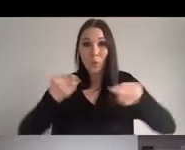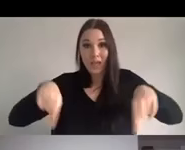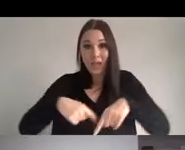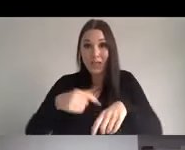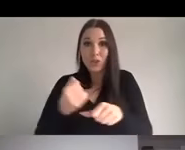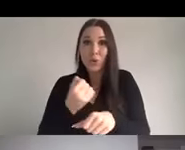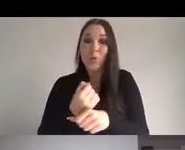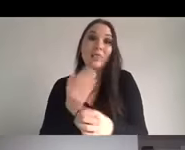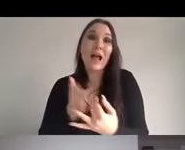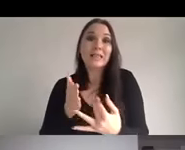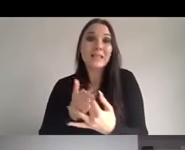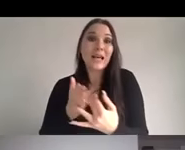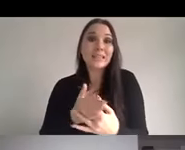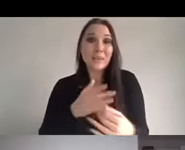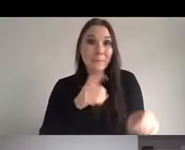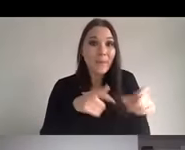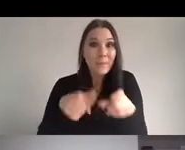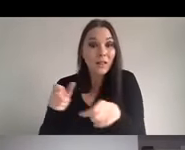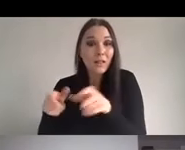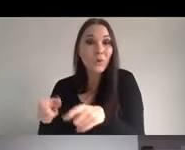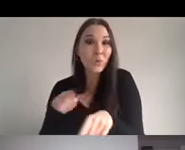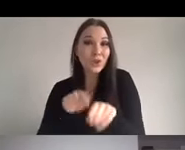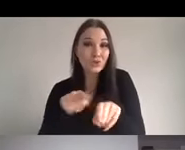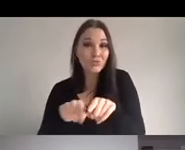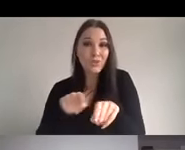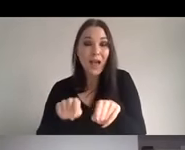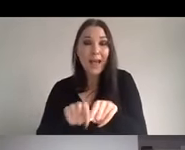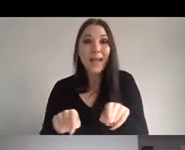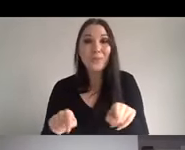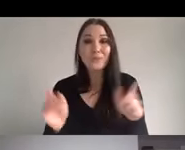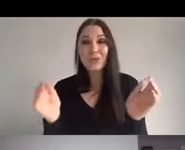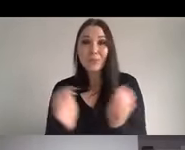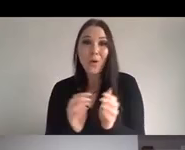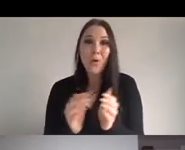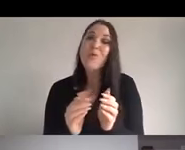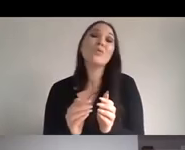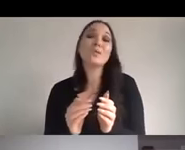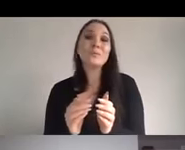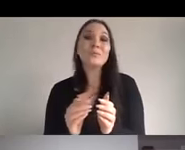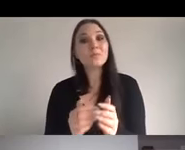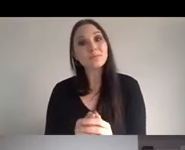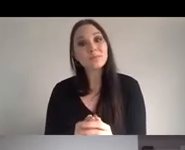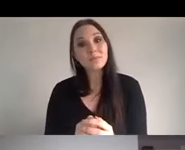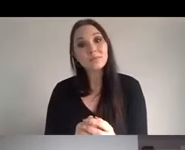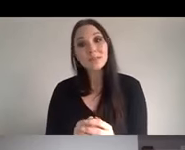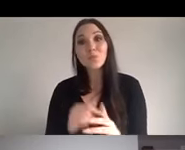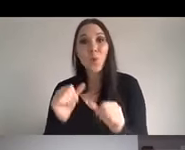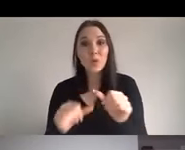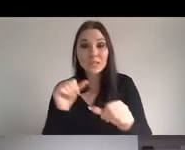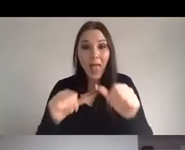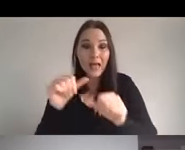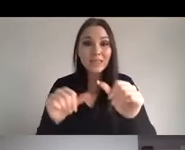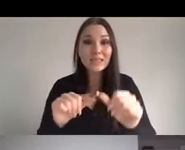with people in a quiz, we try for really small algorithm, pure review process and all that